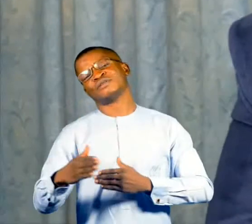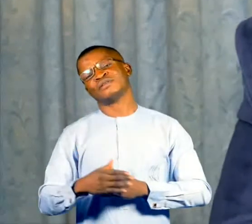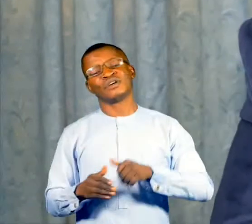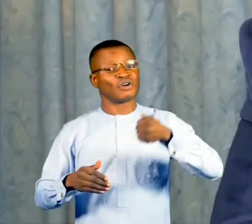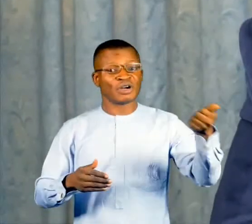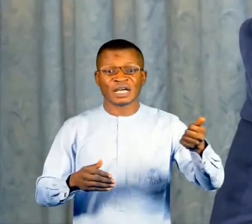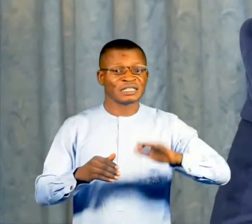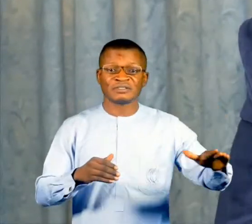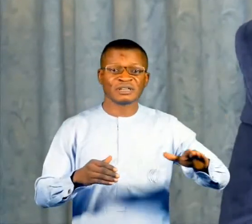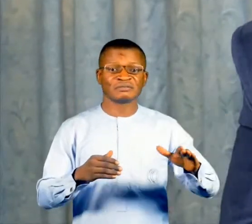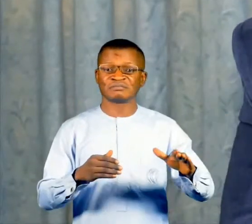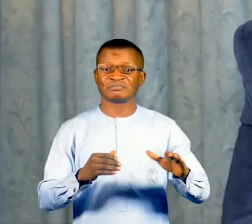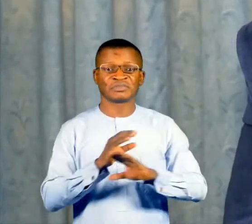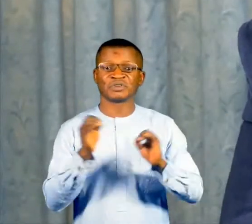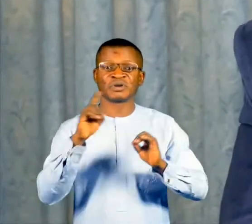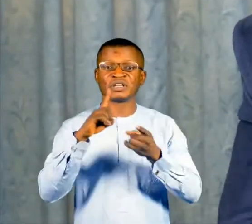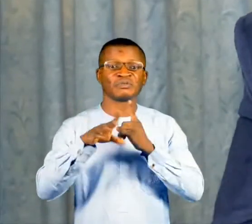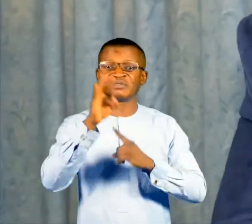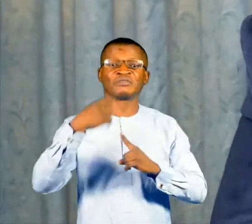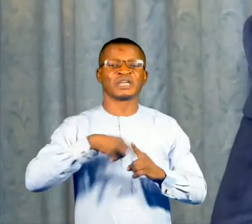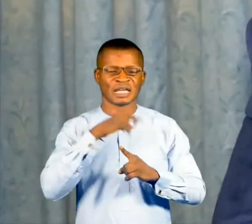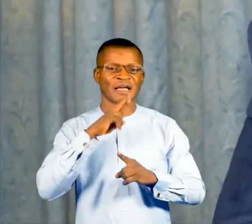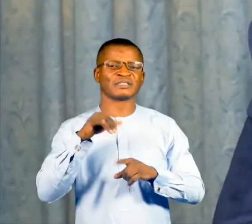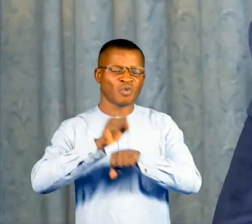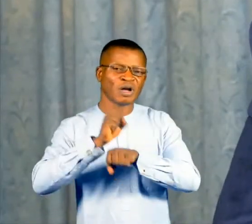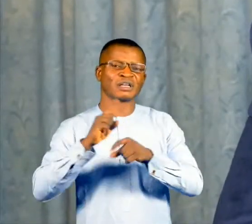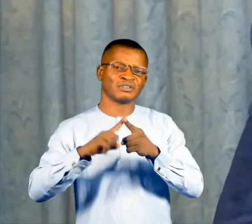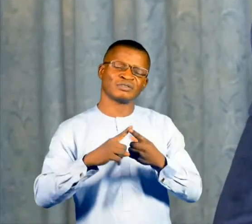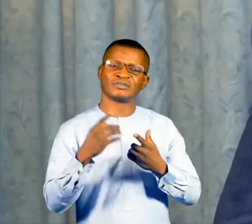children. So others are still pending, and we are still in search of them.